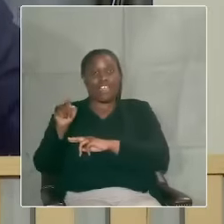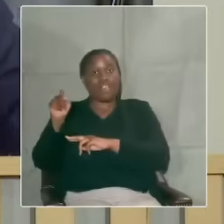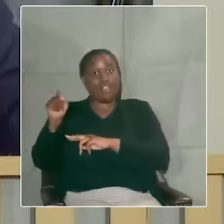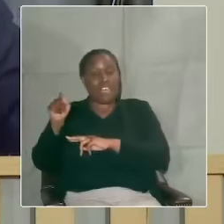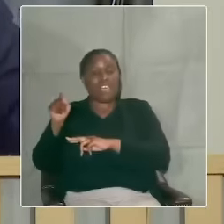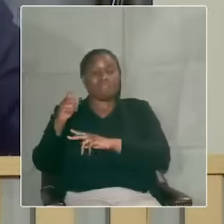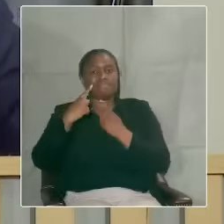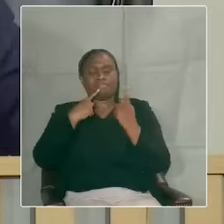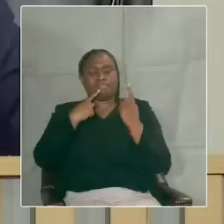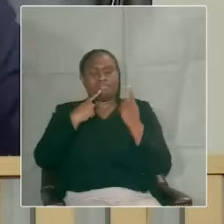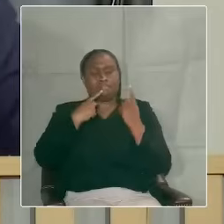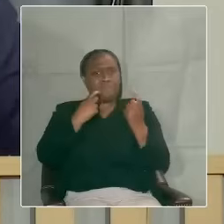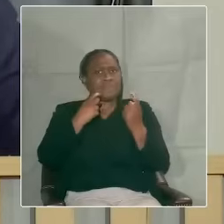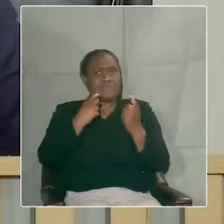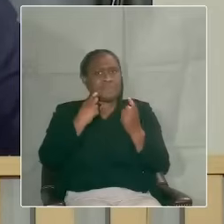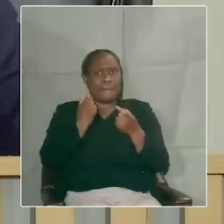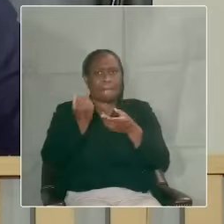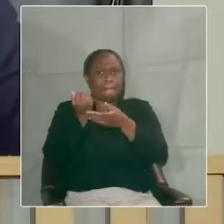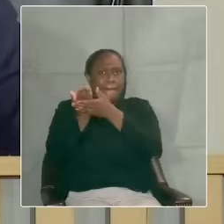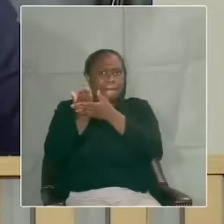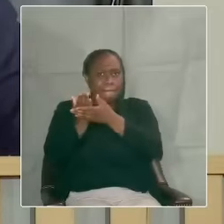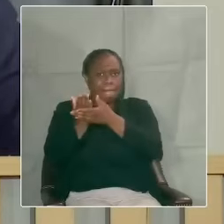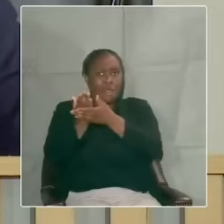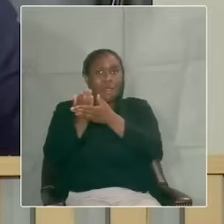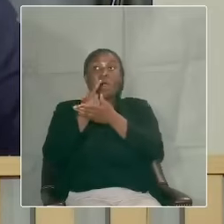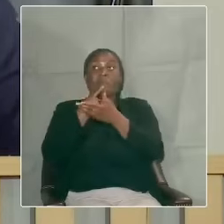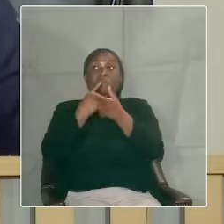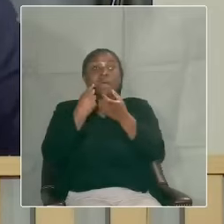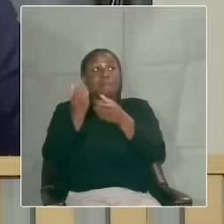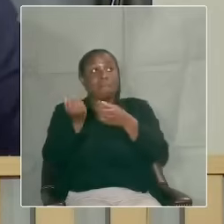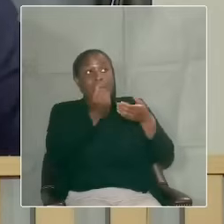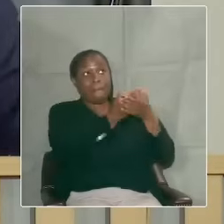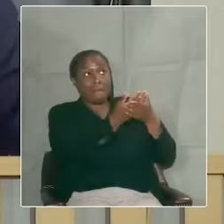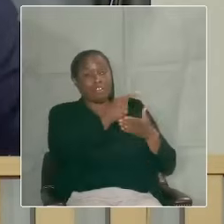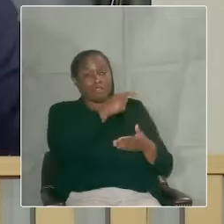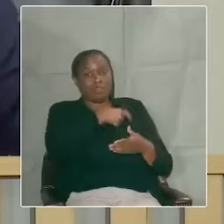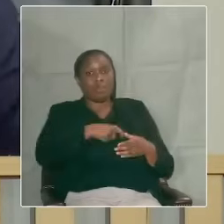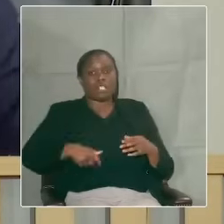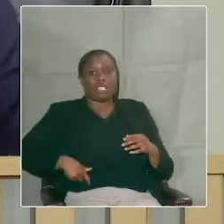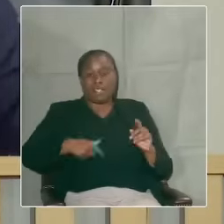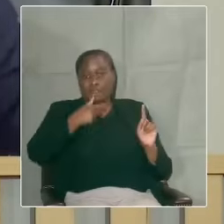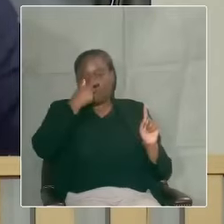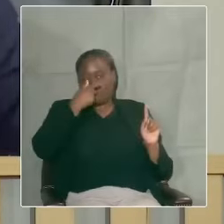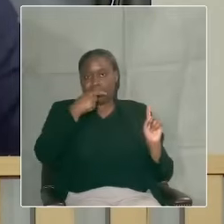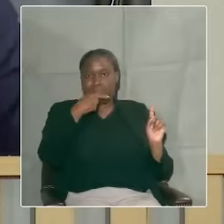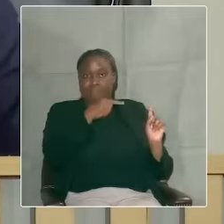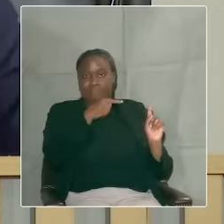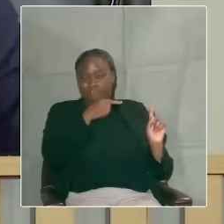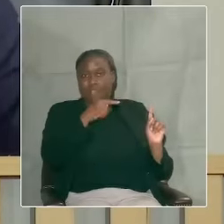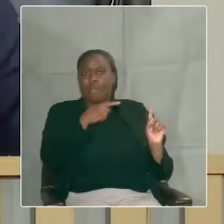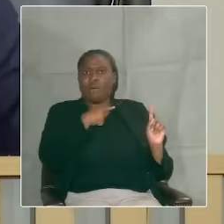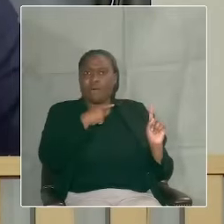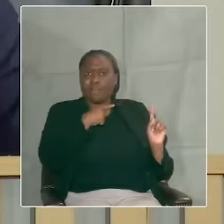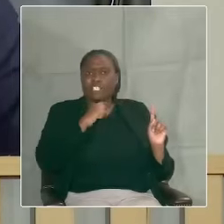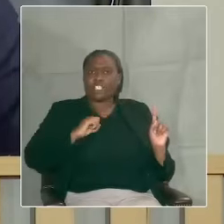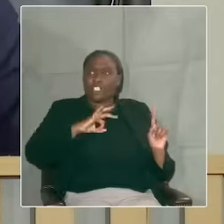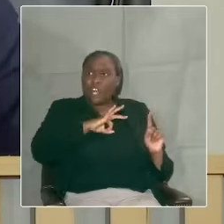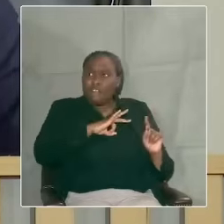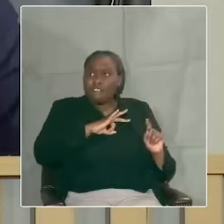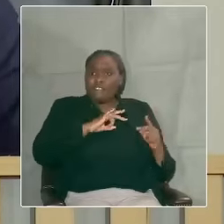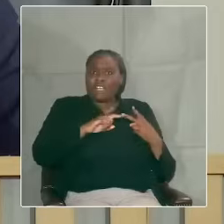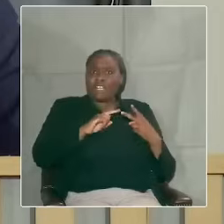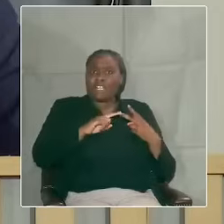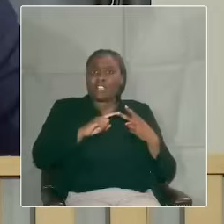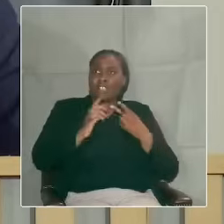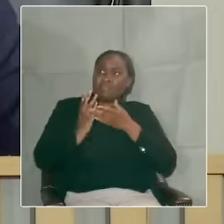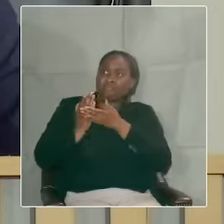lodged a complaint with the President of the Republic of South Africa regarding the murder of staff and